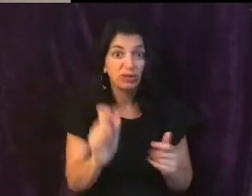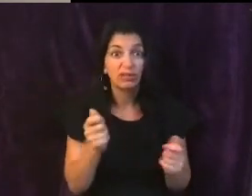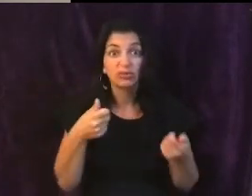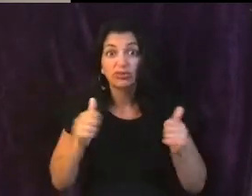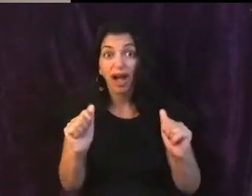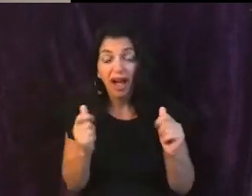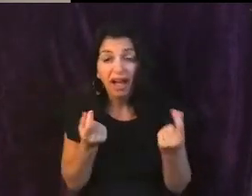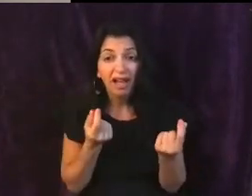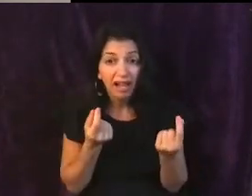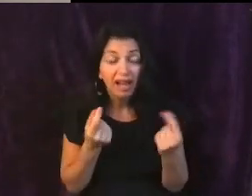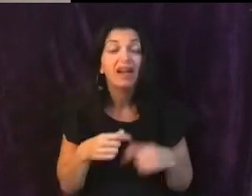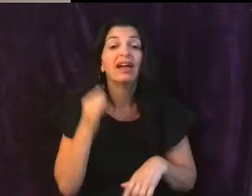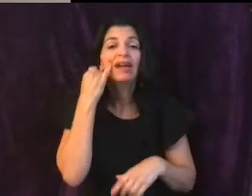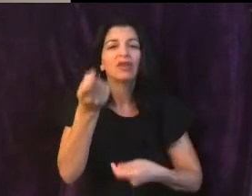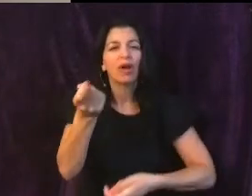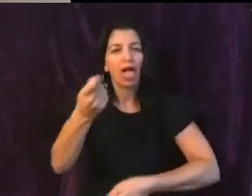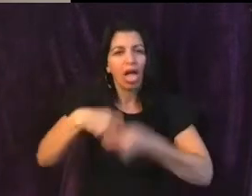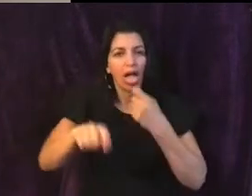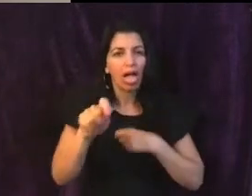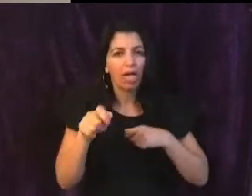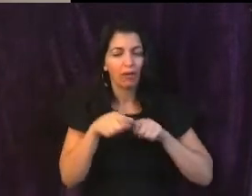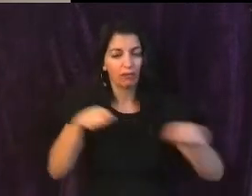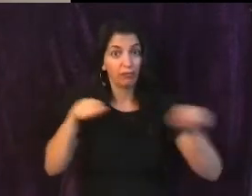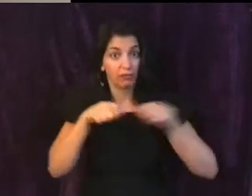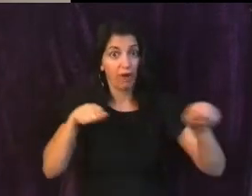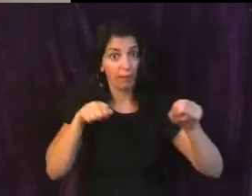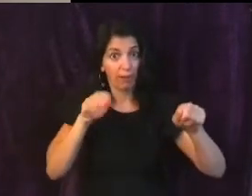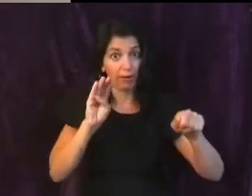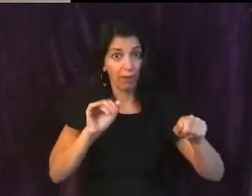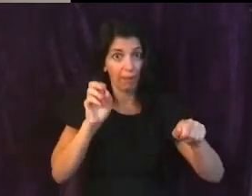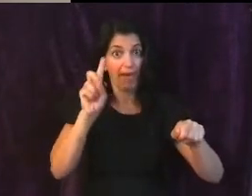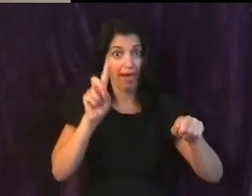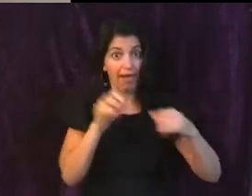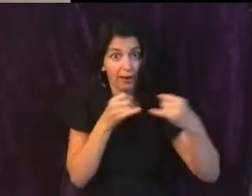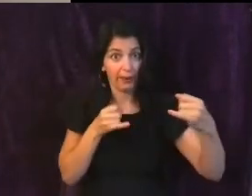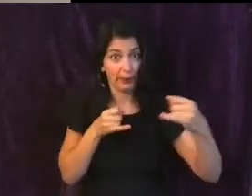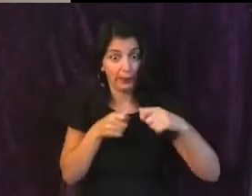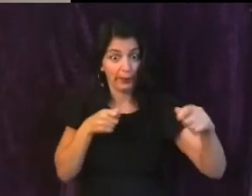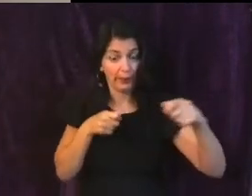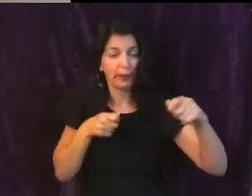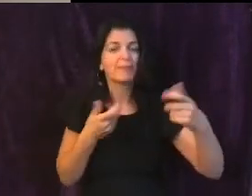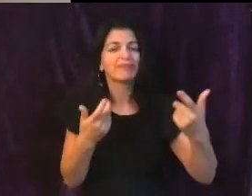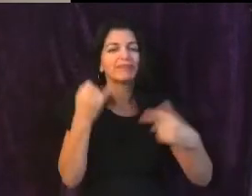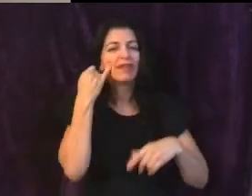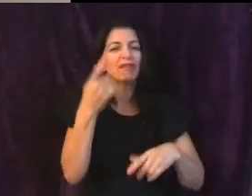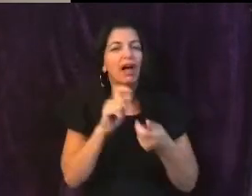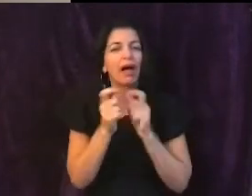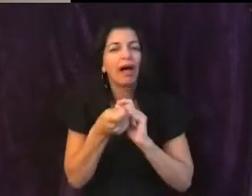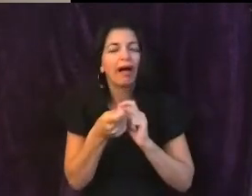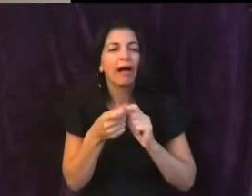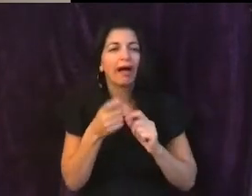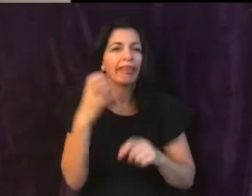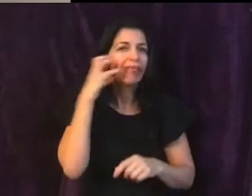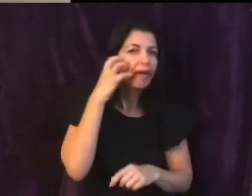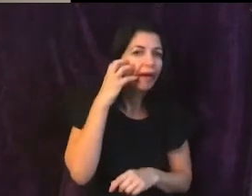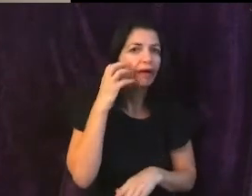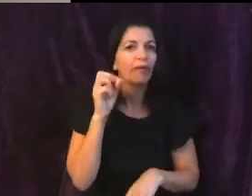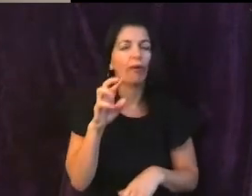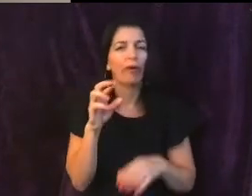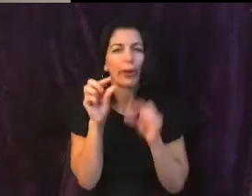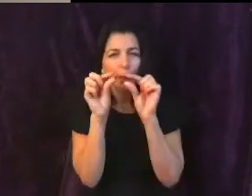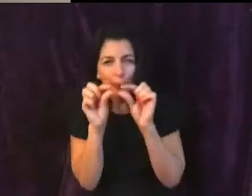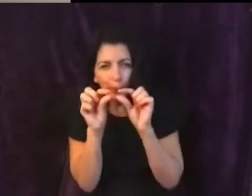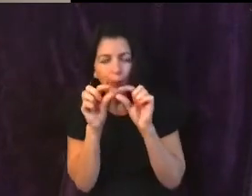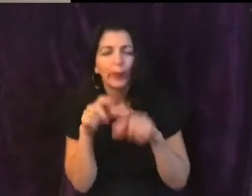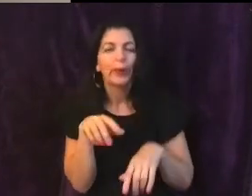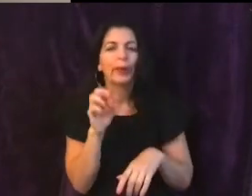out the rubber band. Generally, the thickness and the tightness of the rubber band will change what sound you get. Here's a different one that I